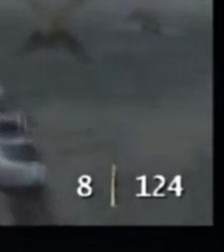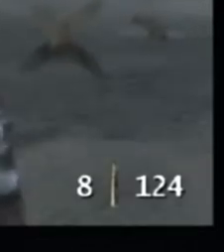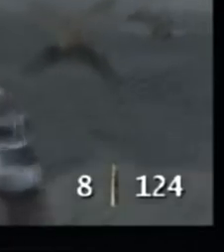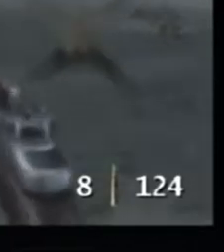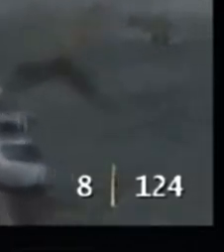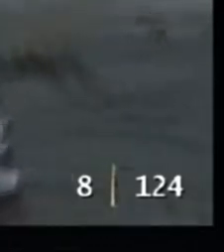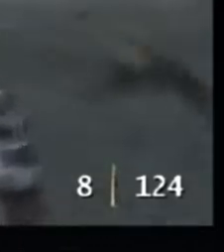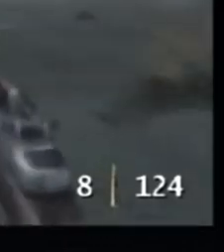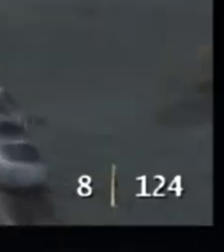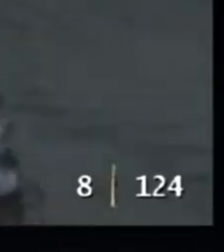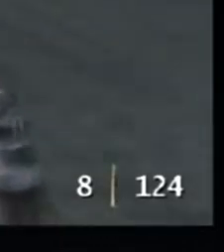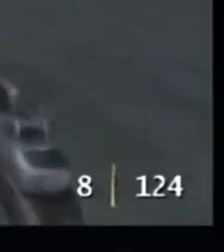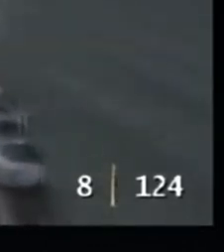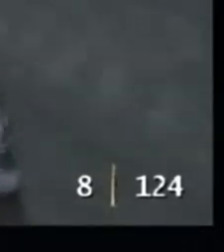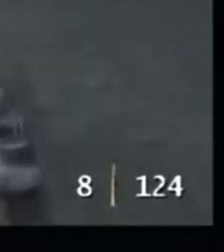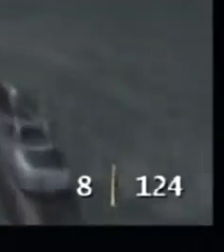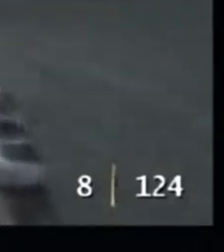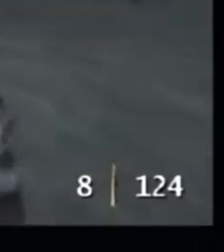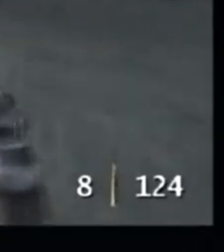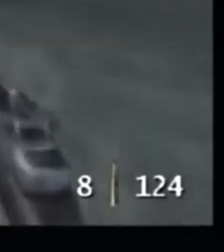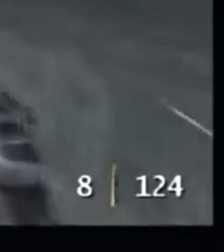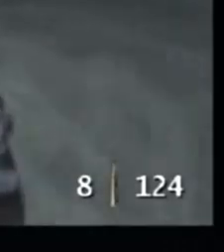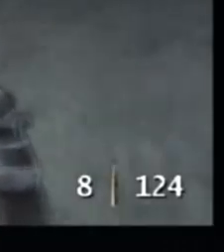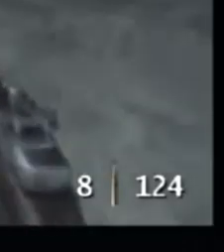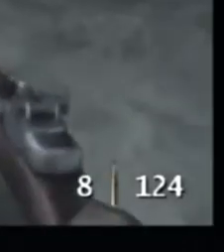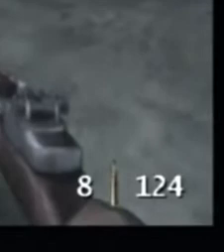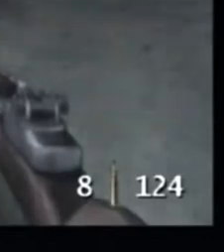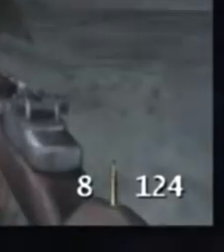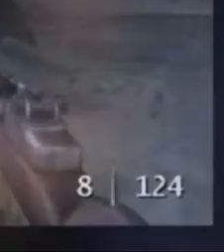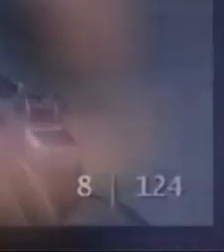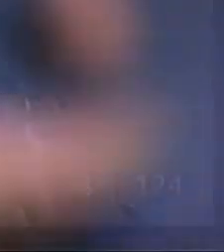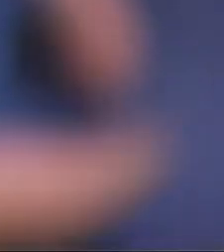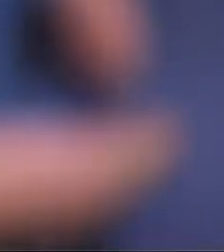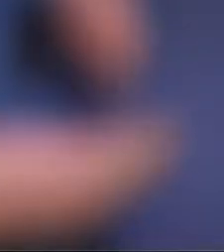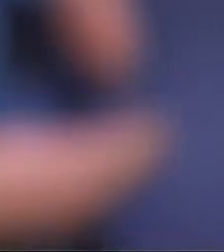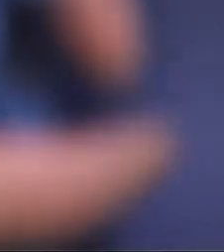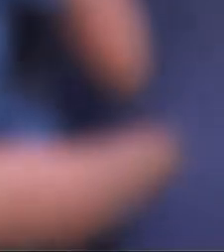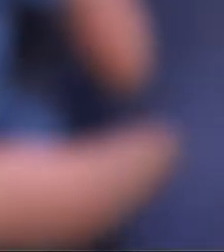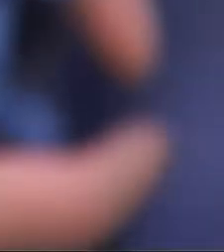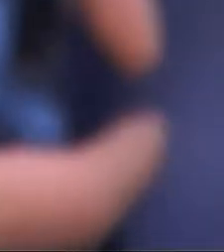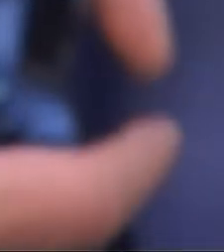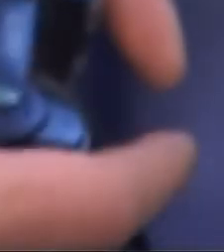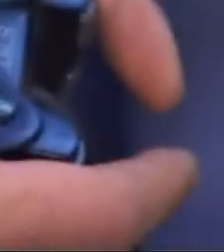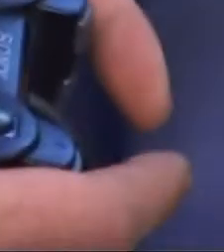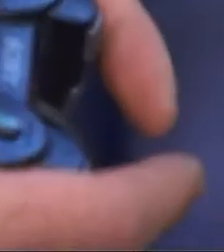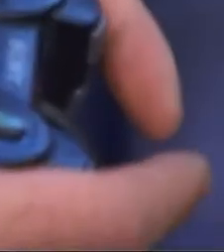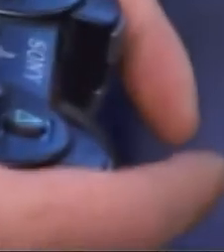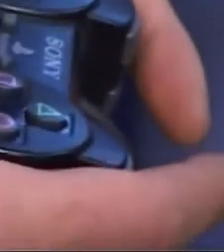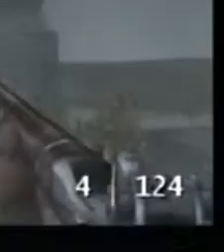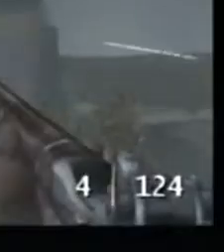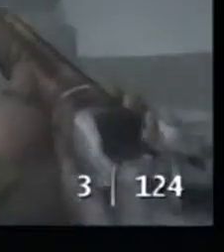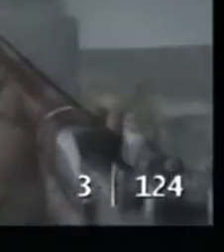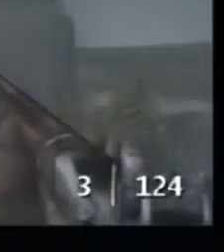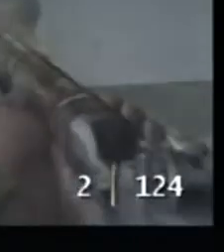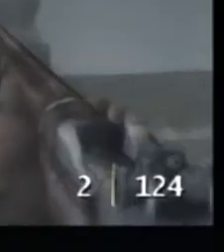Here we go, here's a guy, he's in a shell hole. Hey, give me some covering fire! Now, you've got shells going off, which actually throws your aim